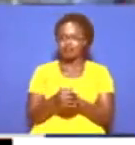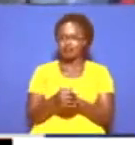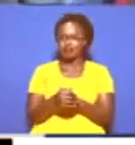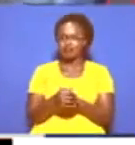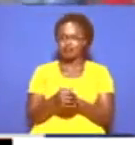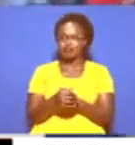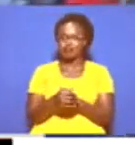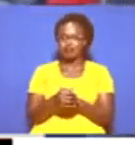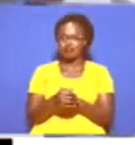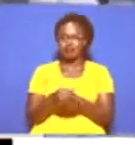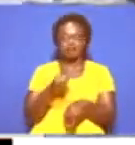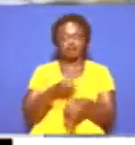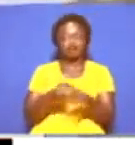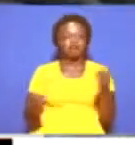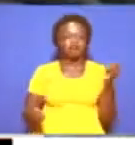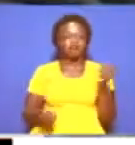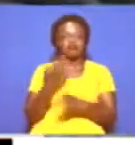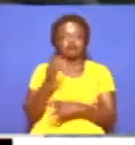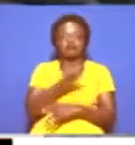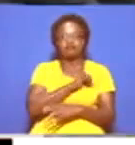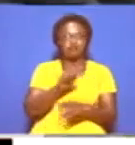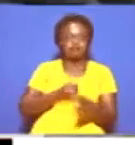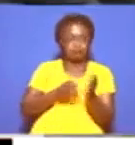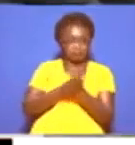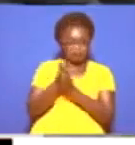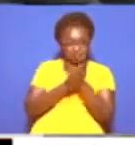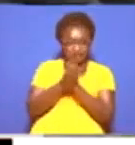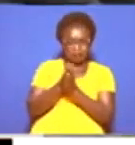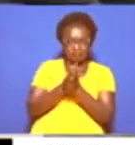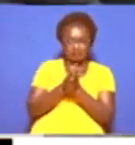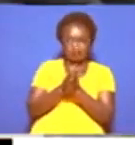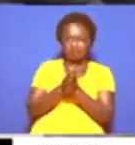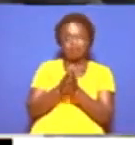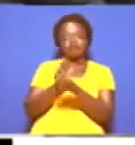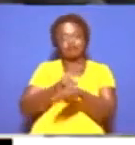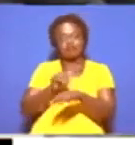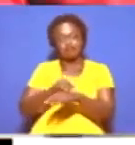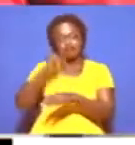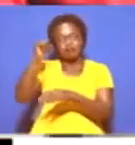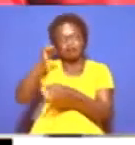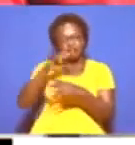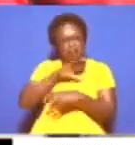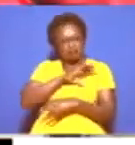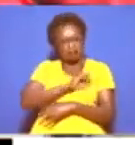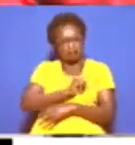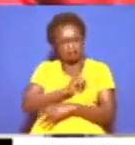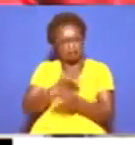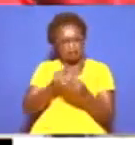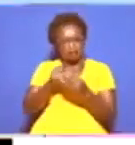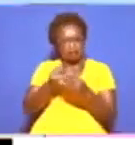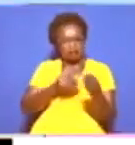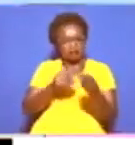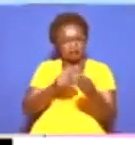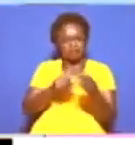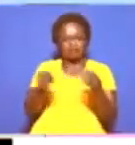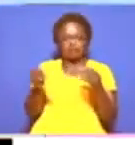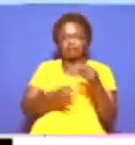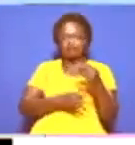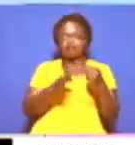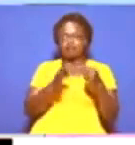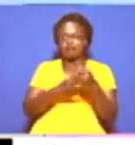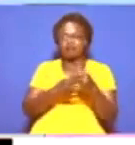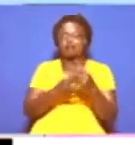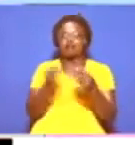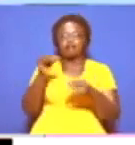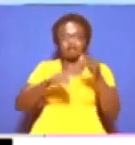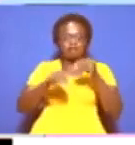Speaking while unveiling his senatorial bid, Njenga called for political tolerance ahead of the August general election. Haya mambo